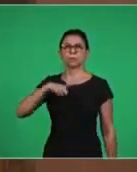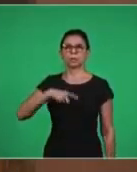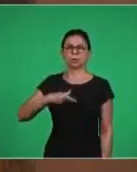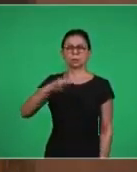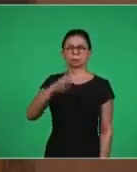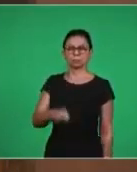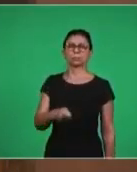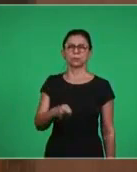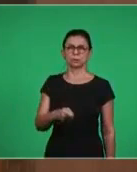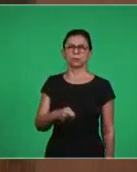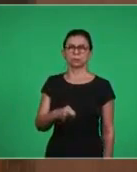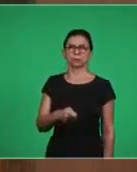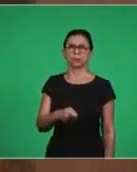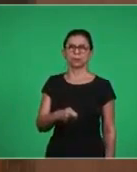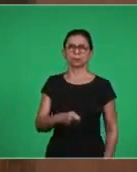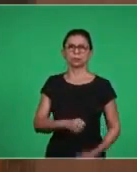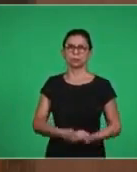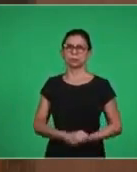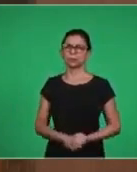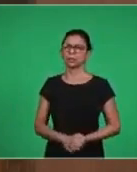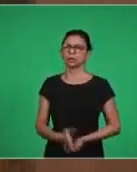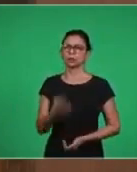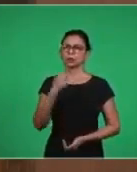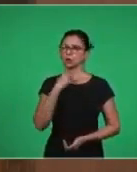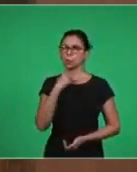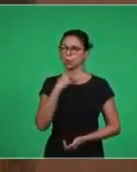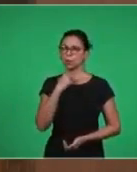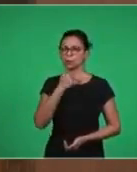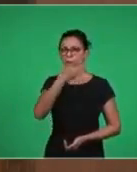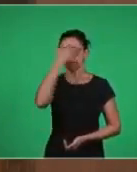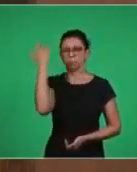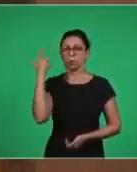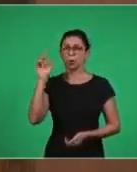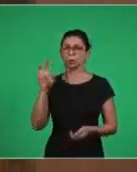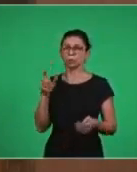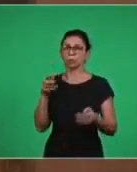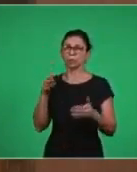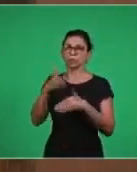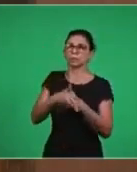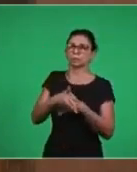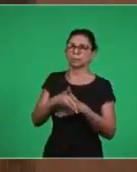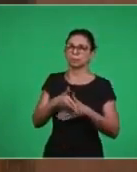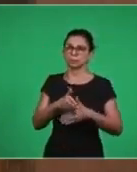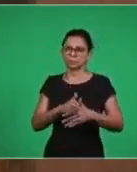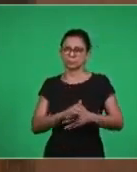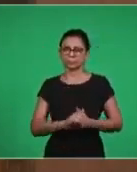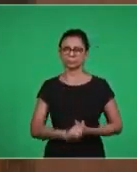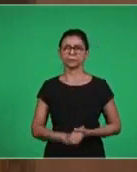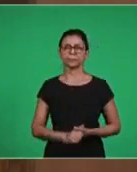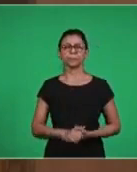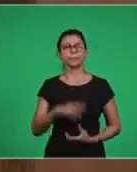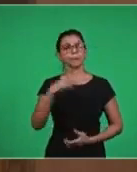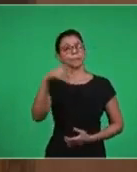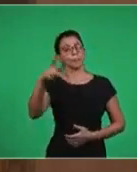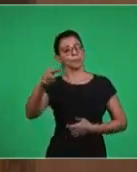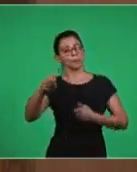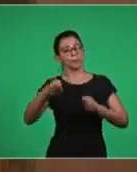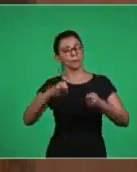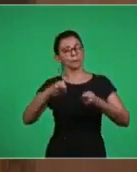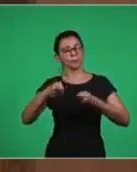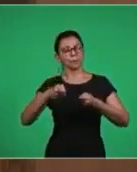the pastor has government, then they allow other people to determine it, then the government is extinguishes.